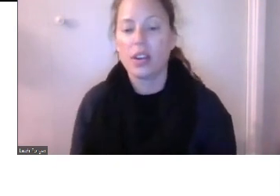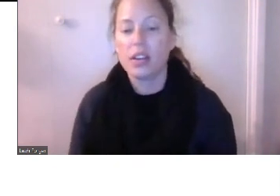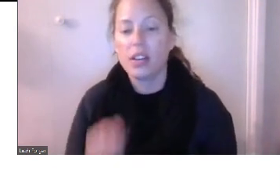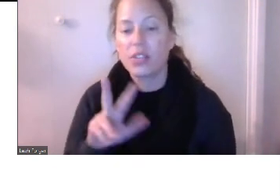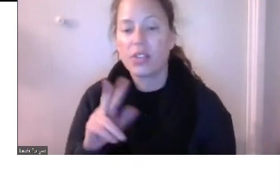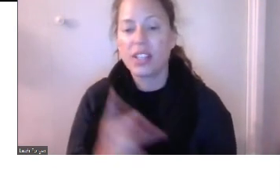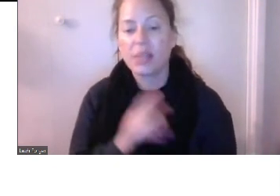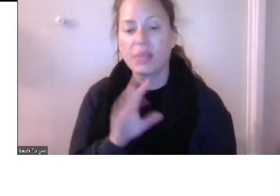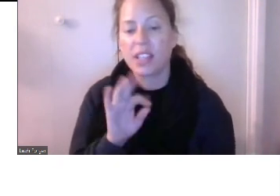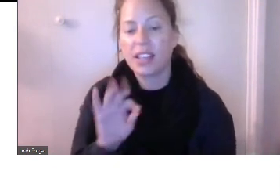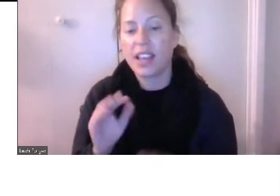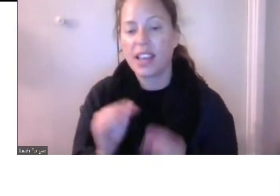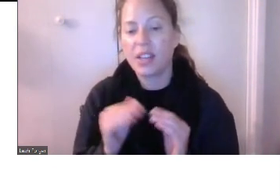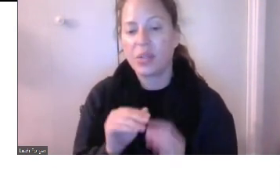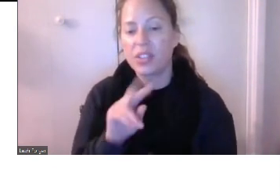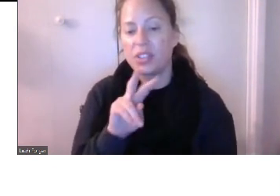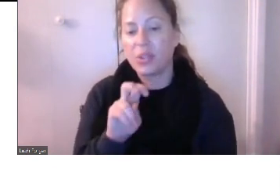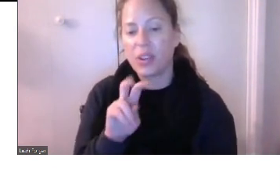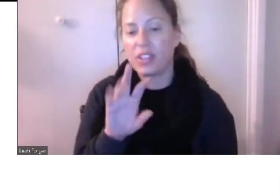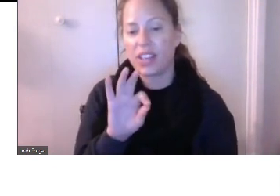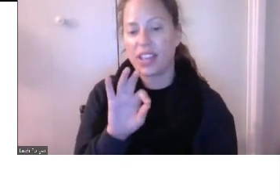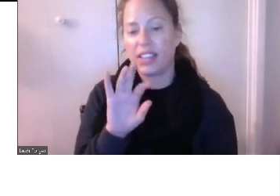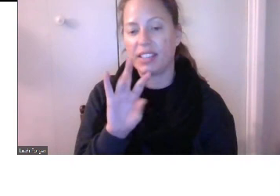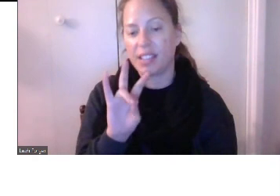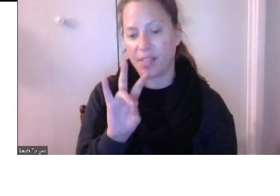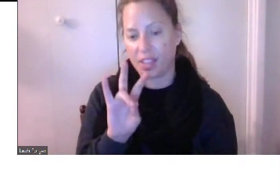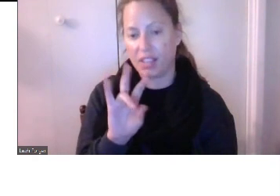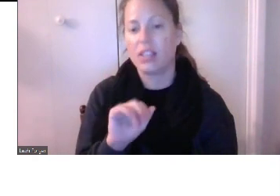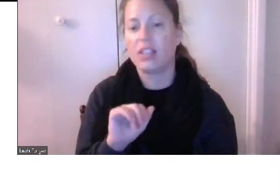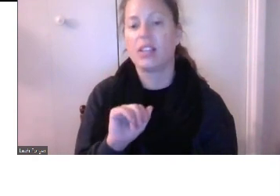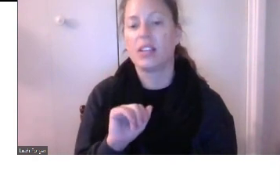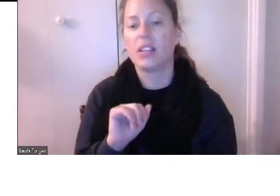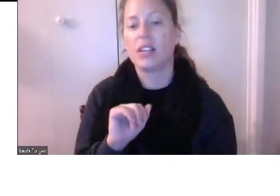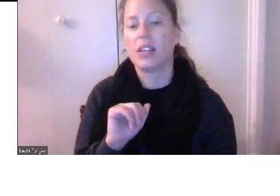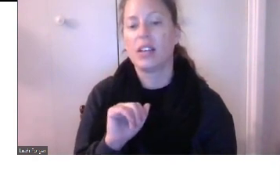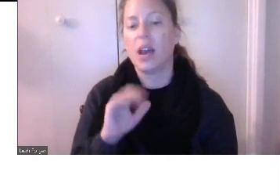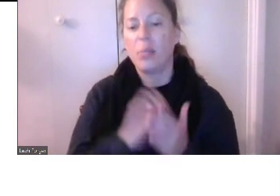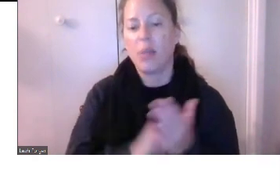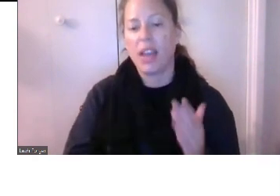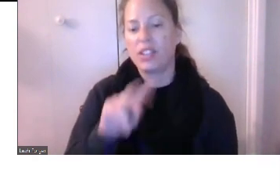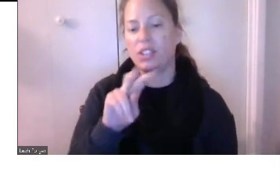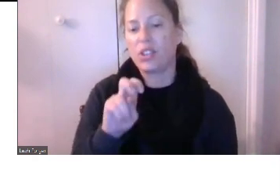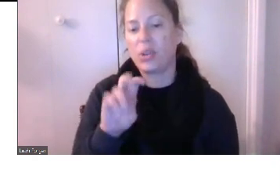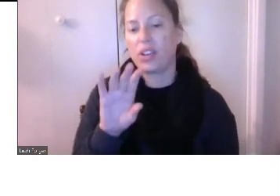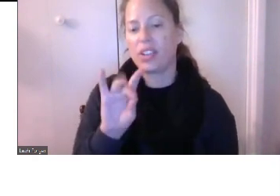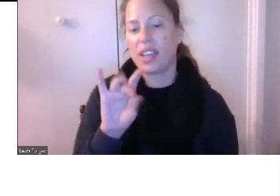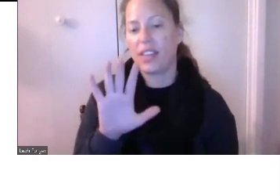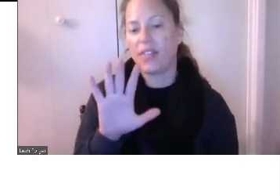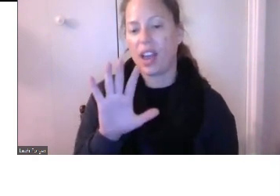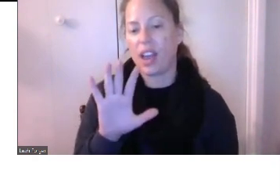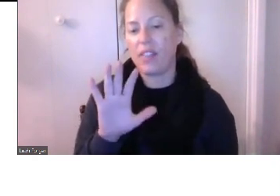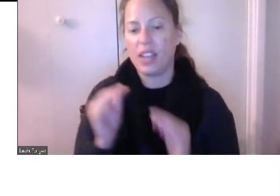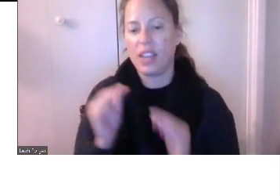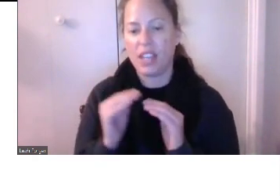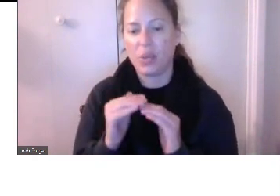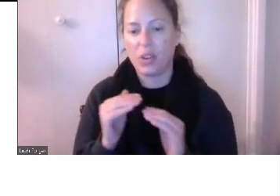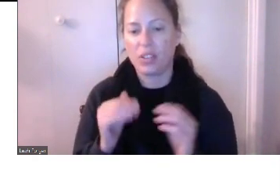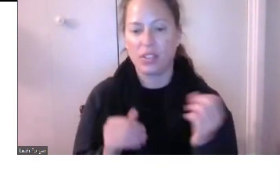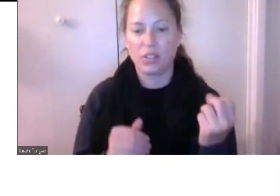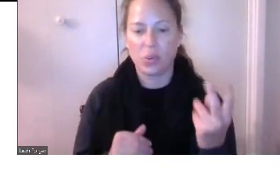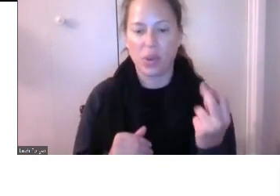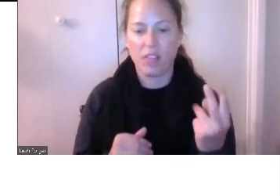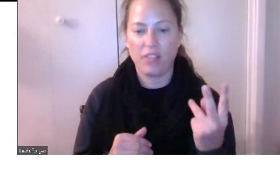3 times 99 is 297. Okay, so bring this down. Minus 285 equals